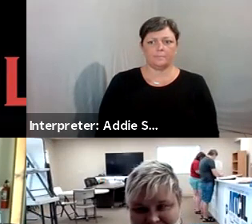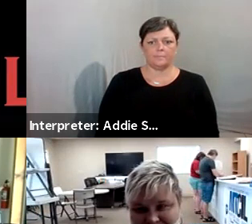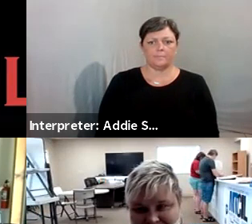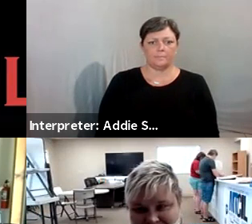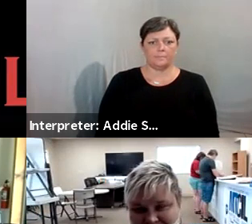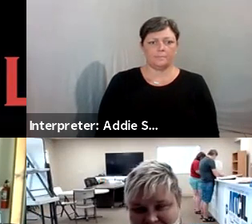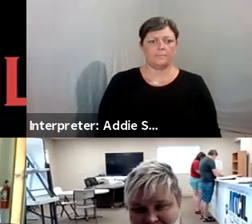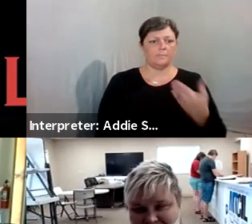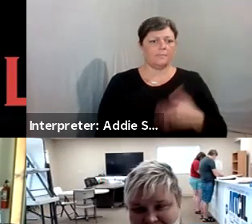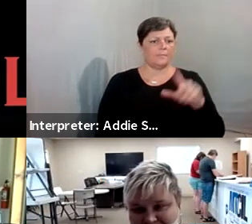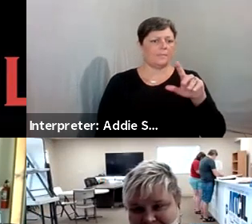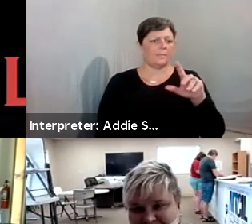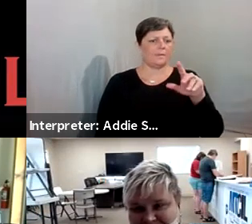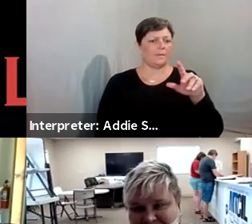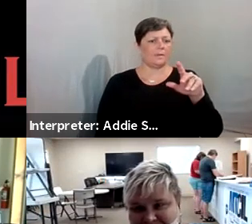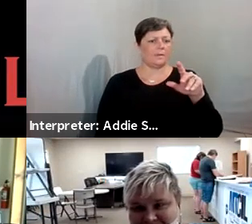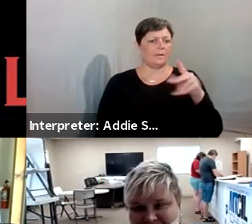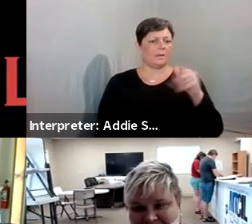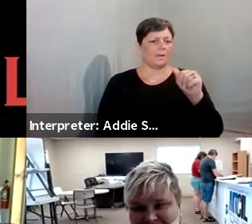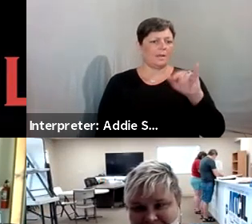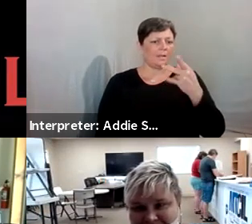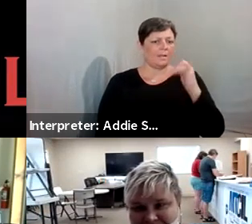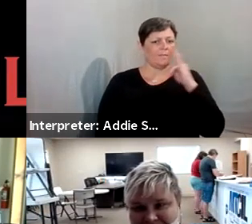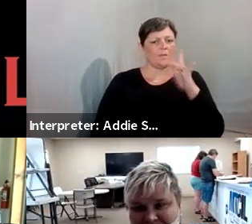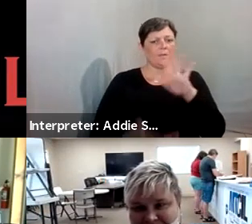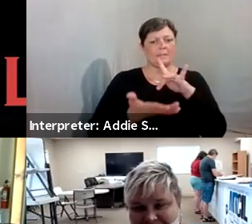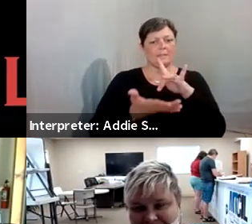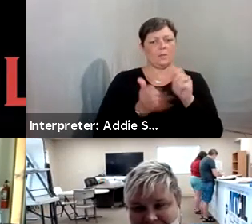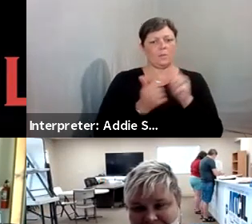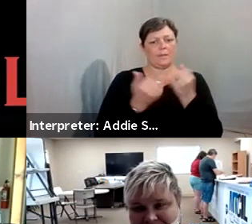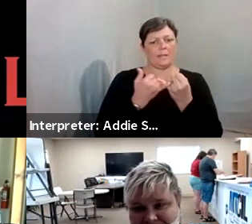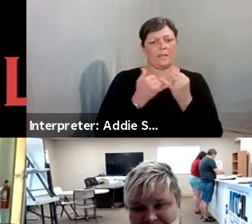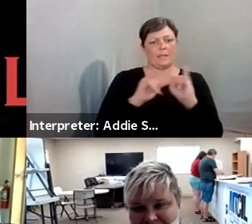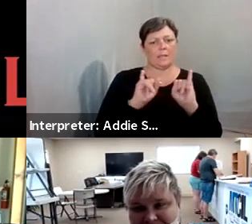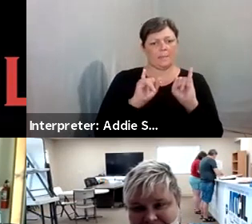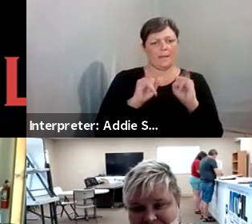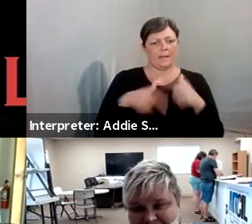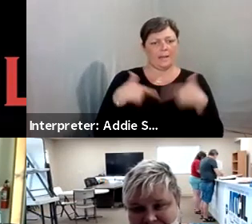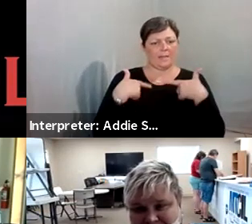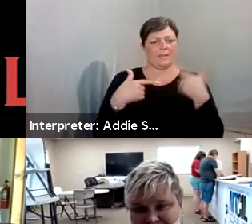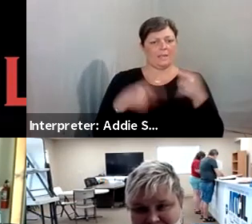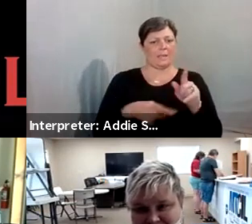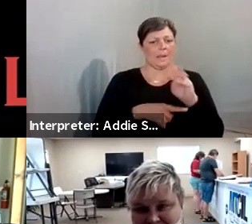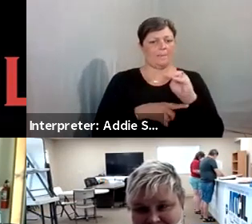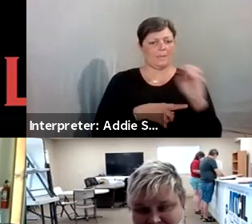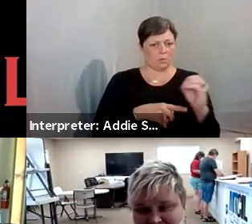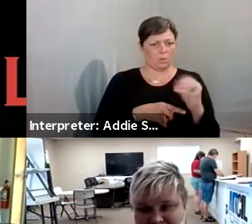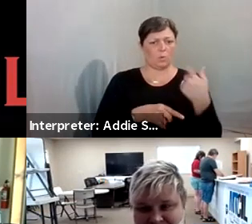I'm Kathy with a Center for Independent Living in rural Missouri. We are